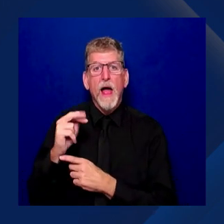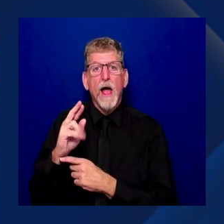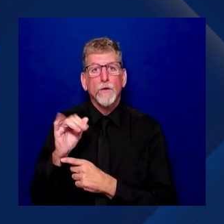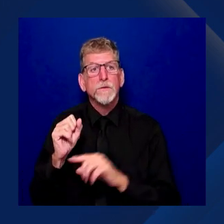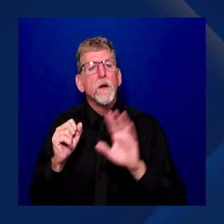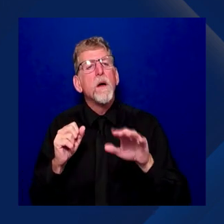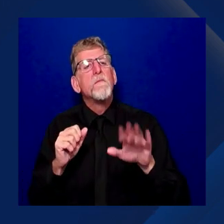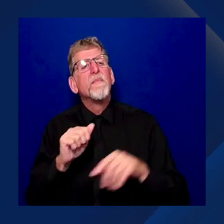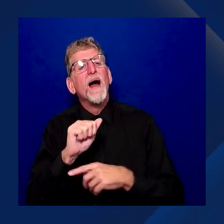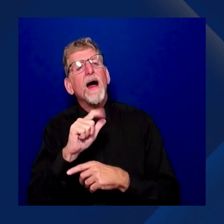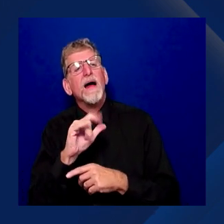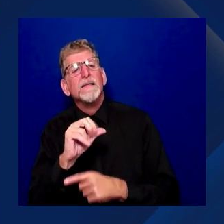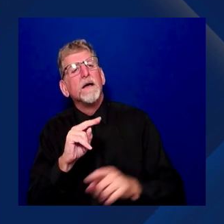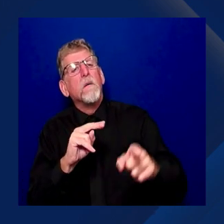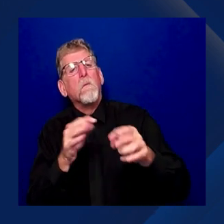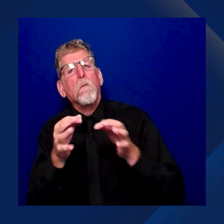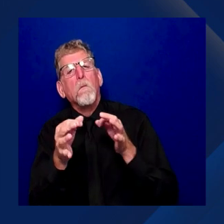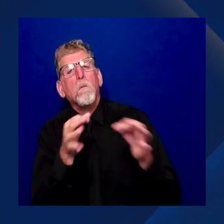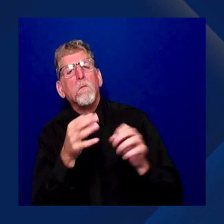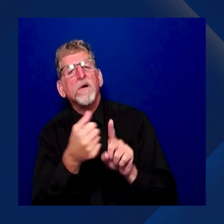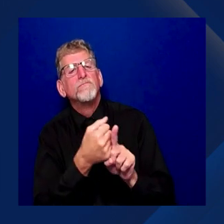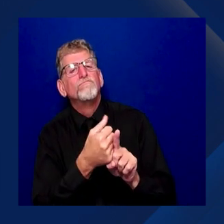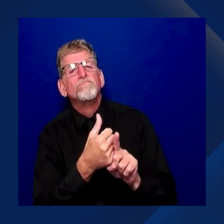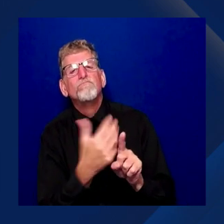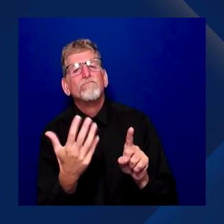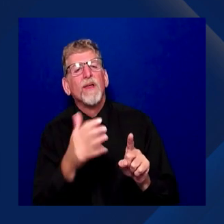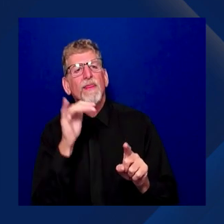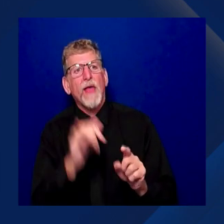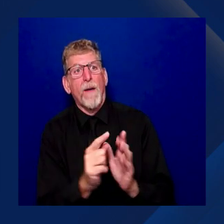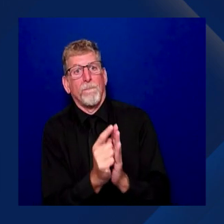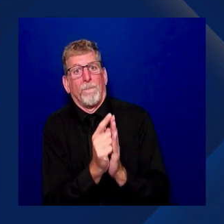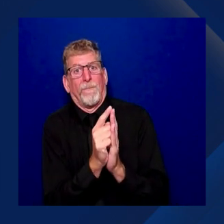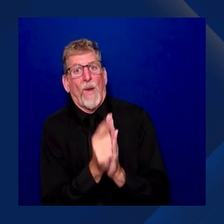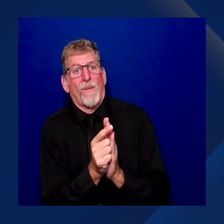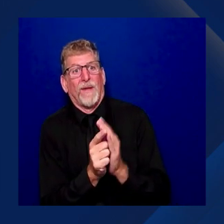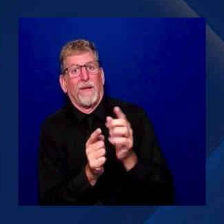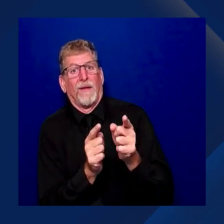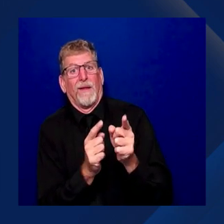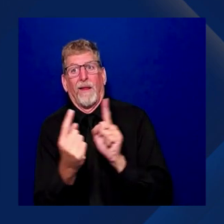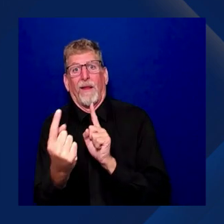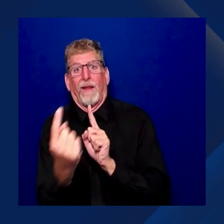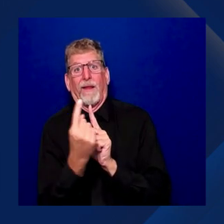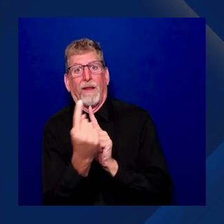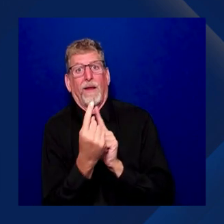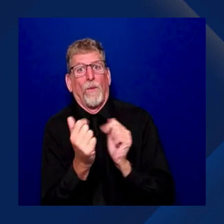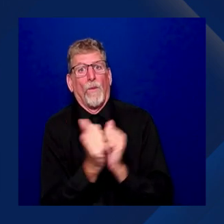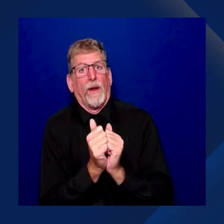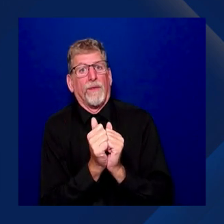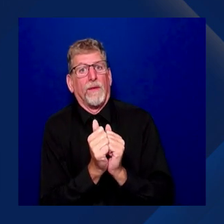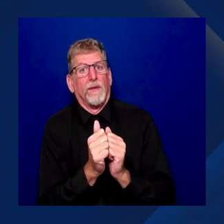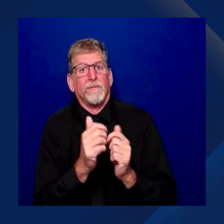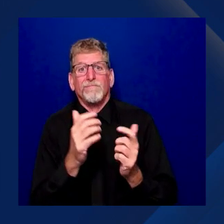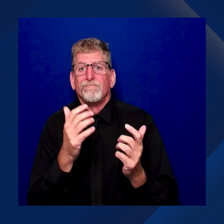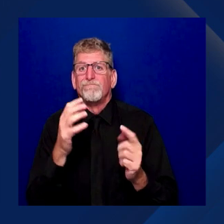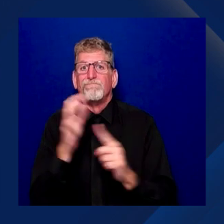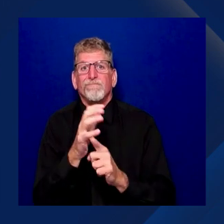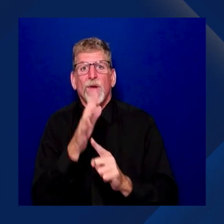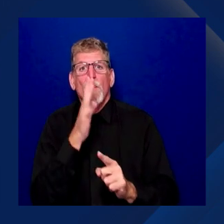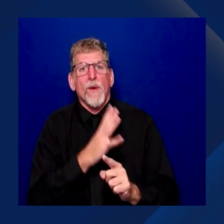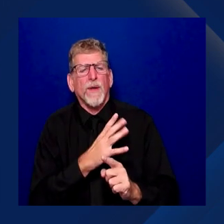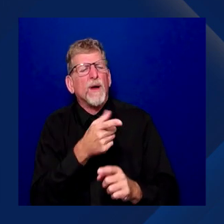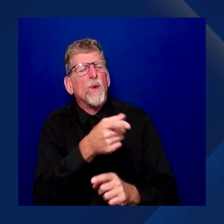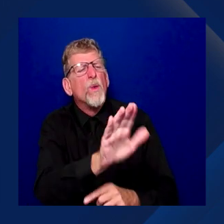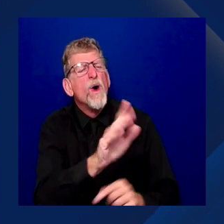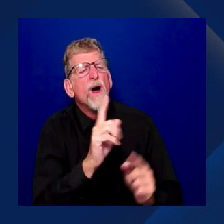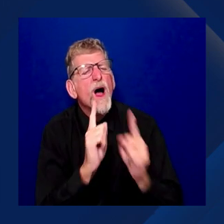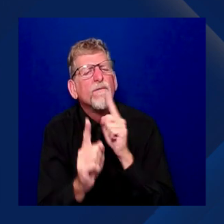rooms talking with these incredible women. What are those conversations and what do they share with you that the nation needs to